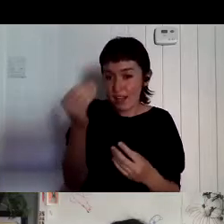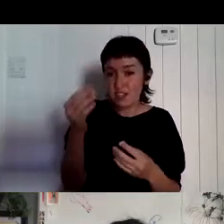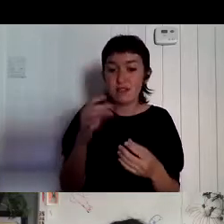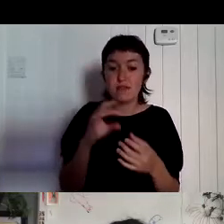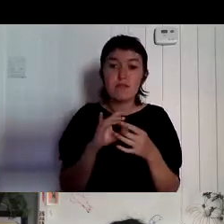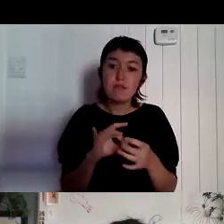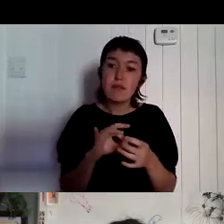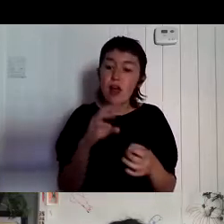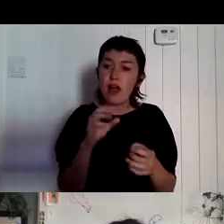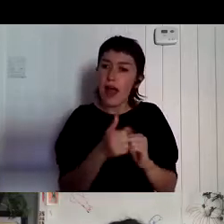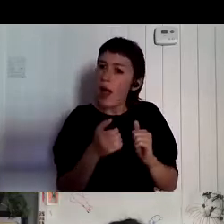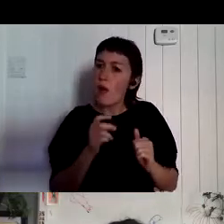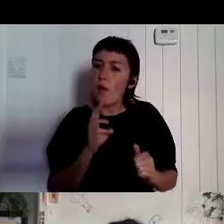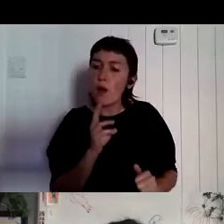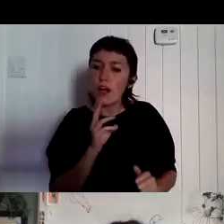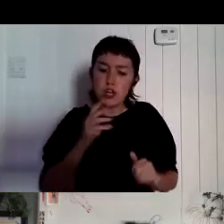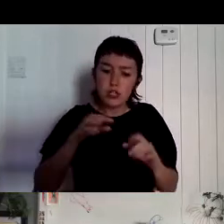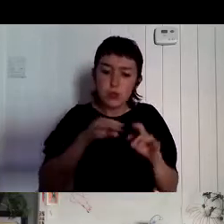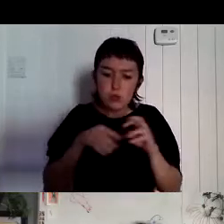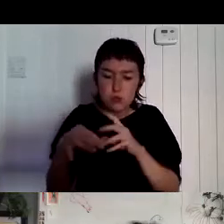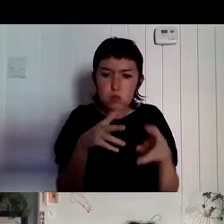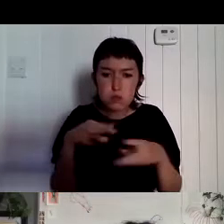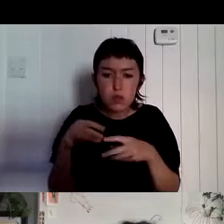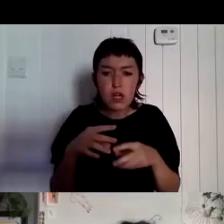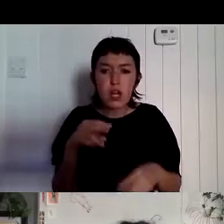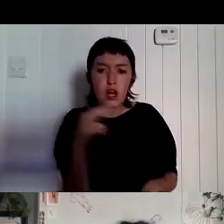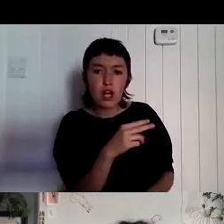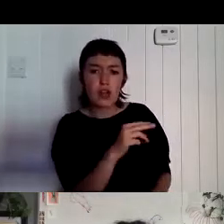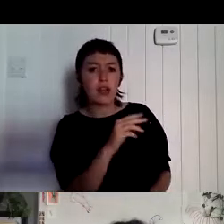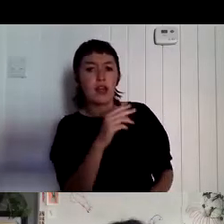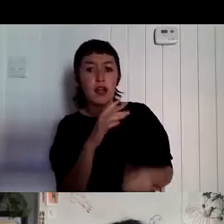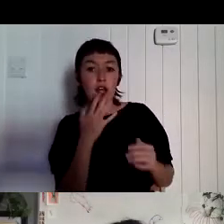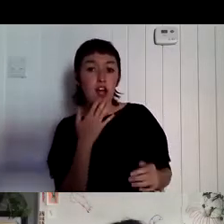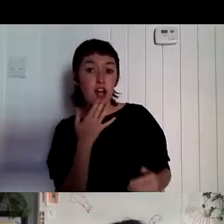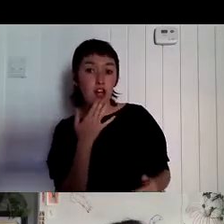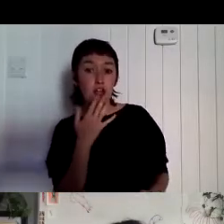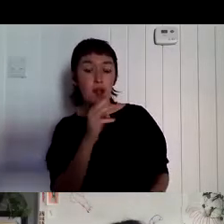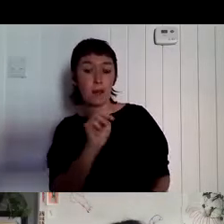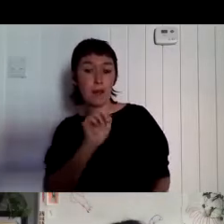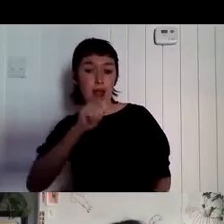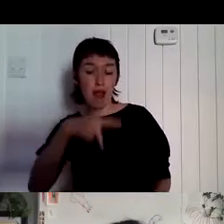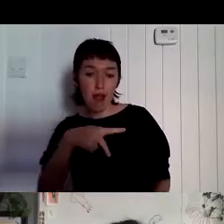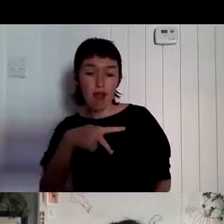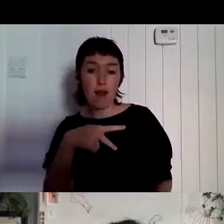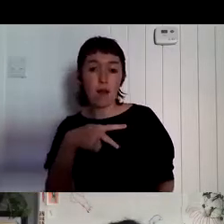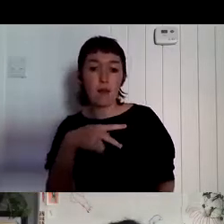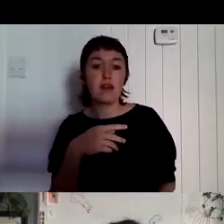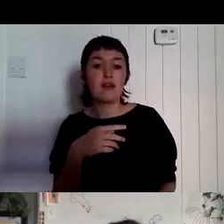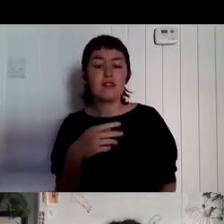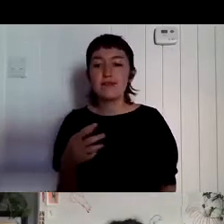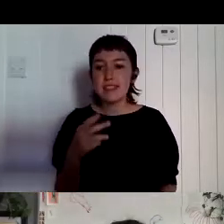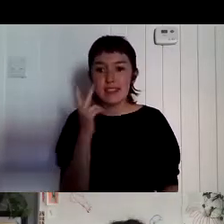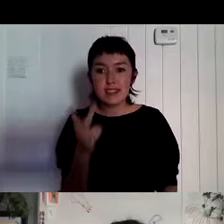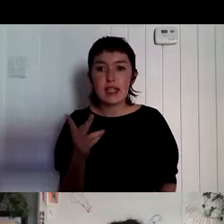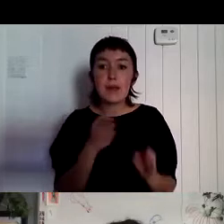around, and look at these maps, these colorful maps that also have a lot of information in them. So you can see it's mainly red, blue, and green.